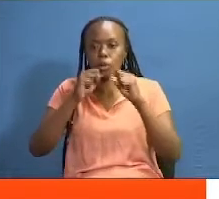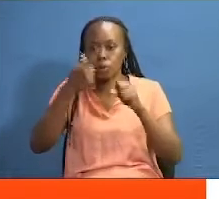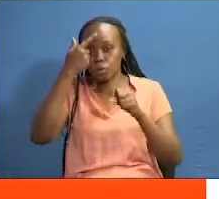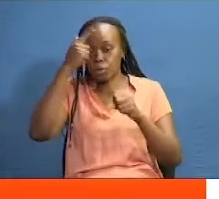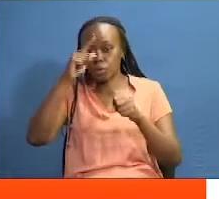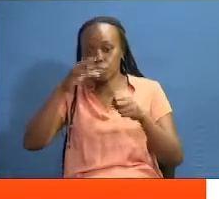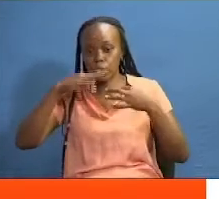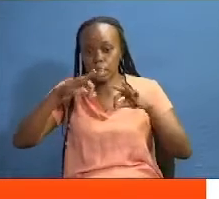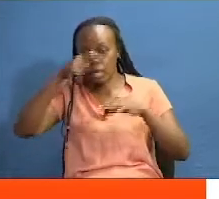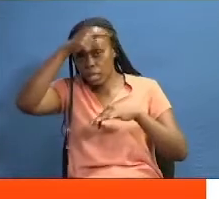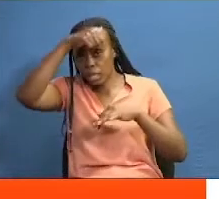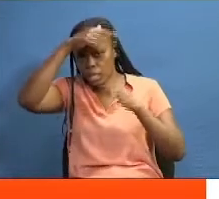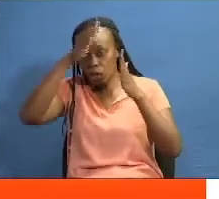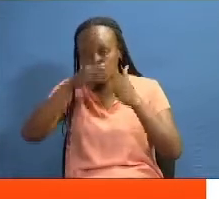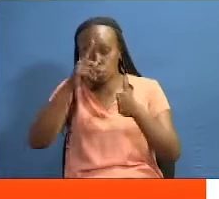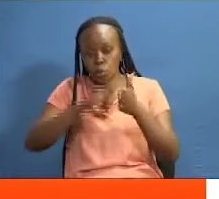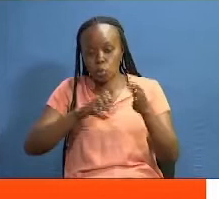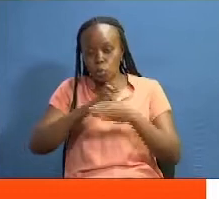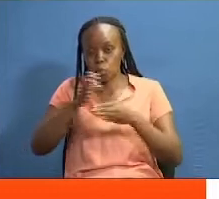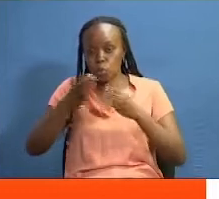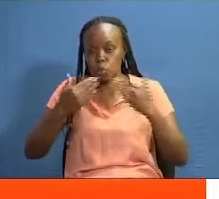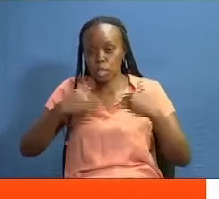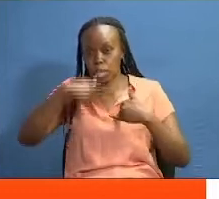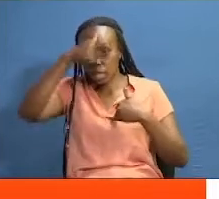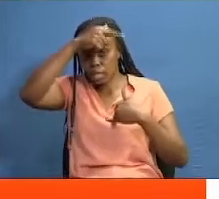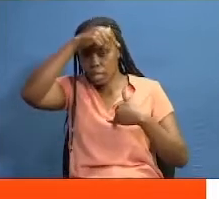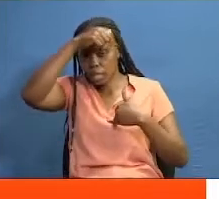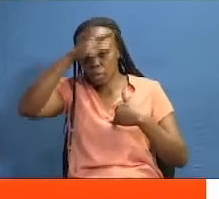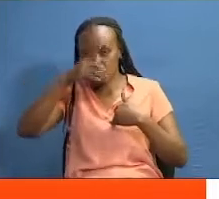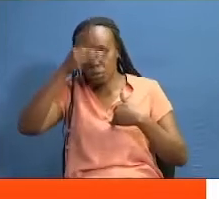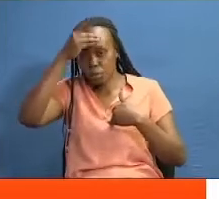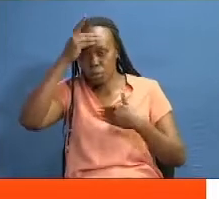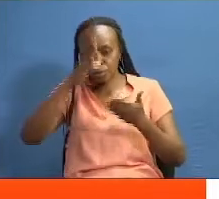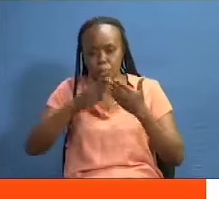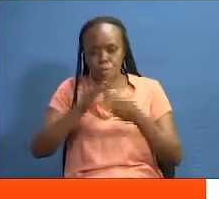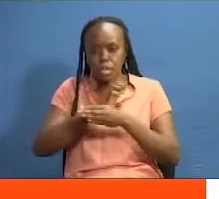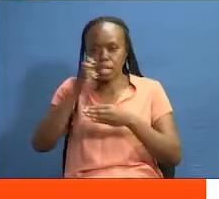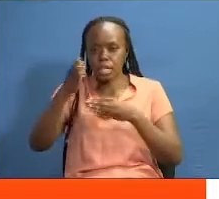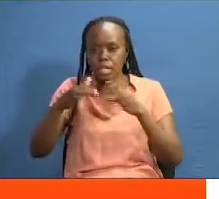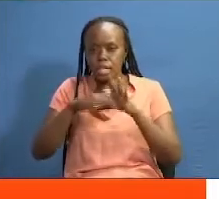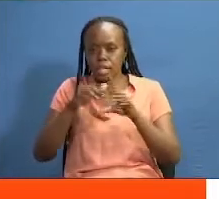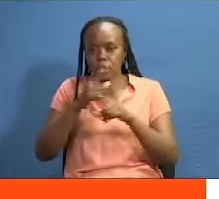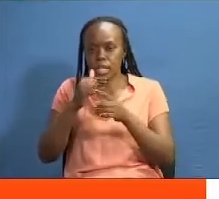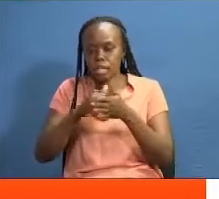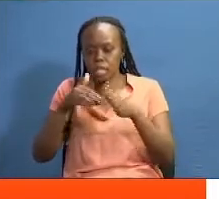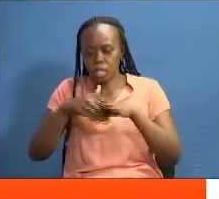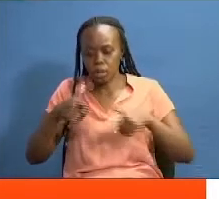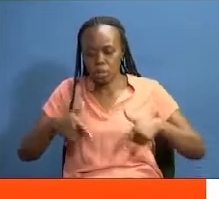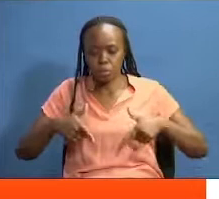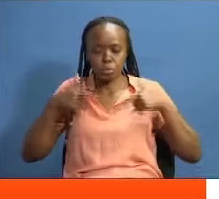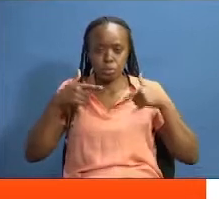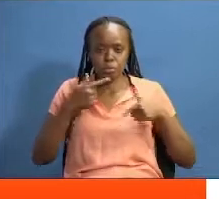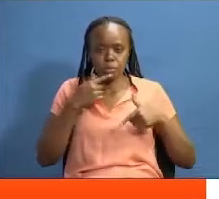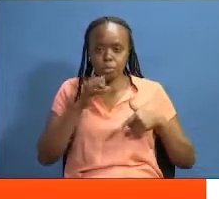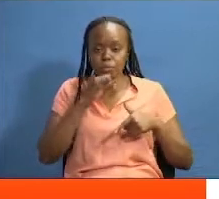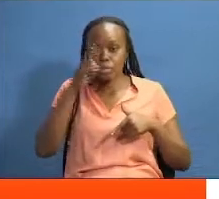fresh graduates, whatever they had pursued as a degree or as a diploma, they might not end up pursuing that in life. So